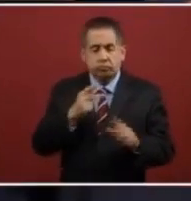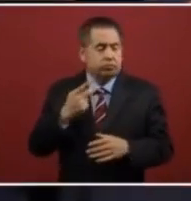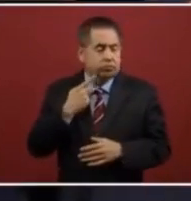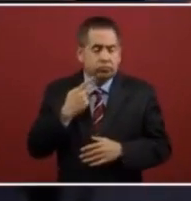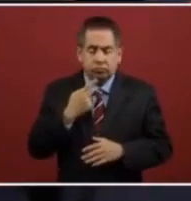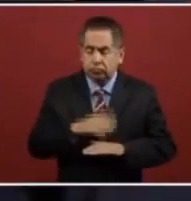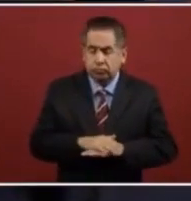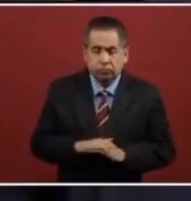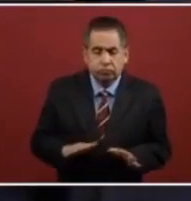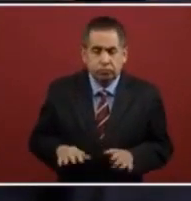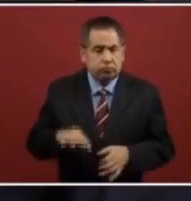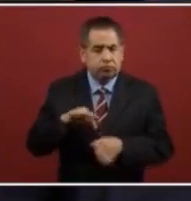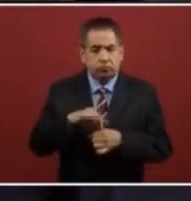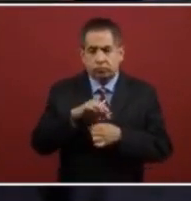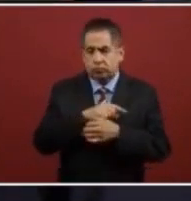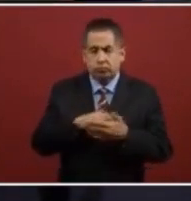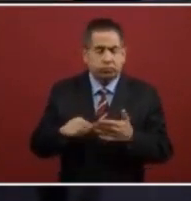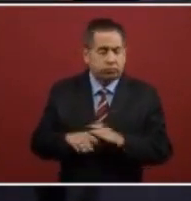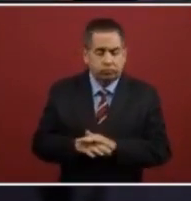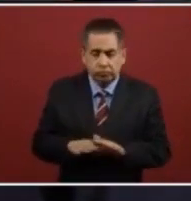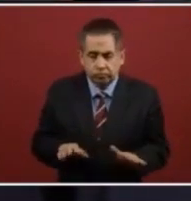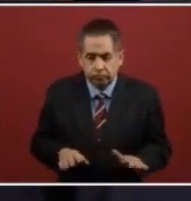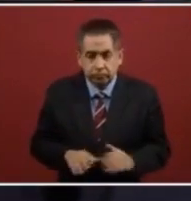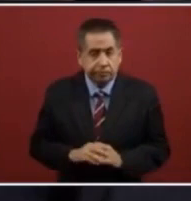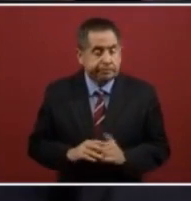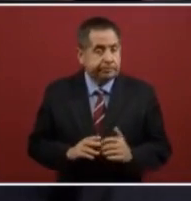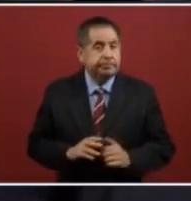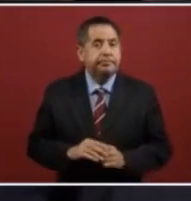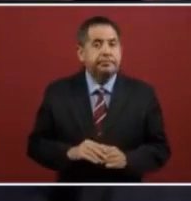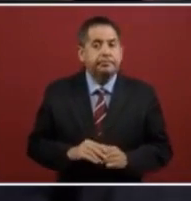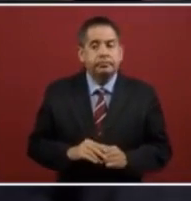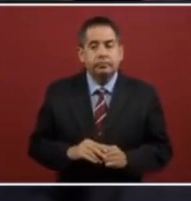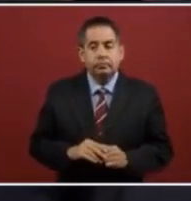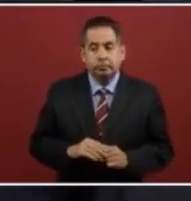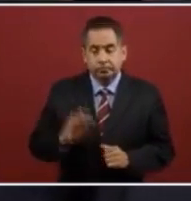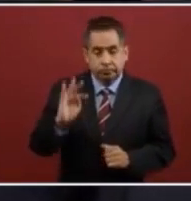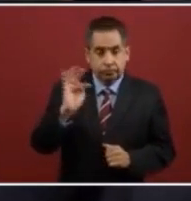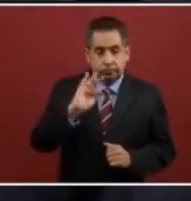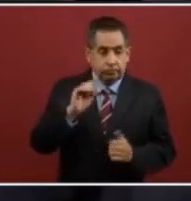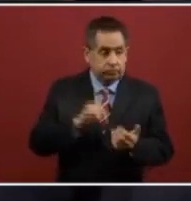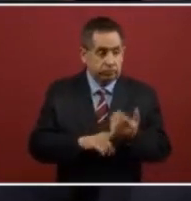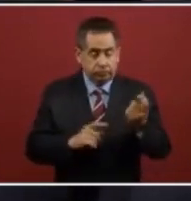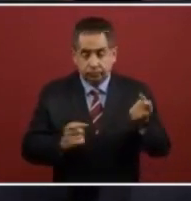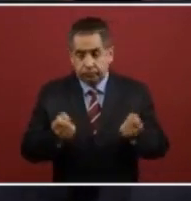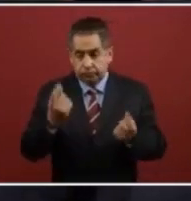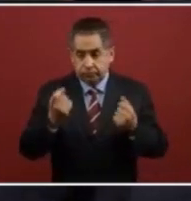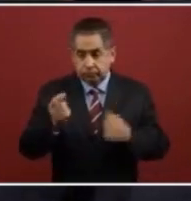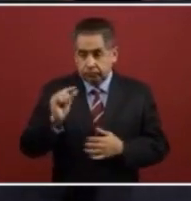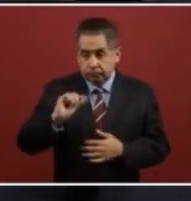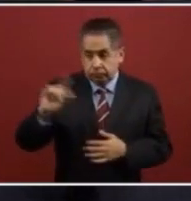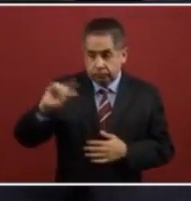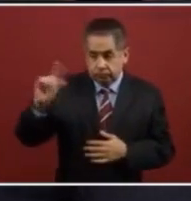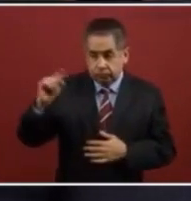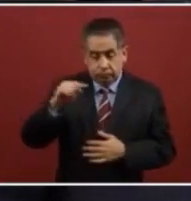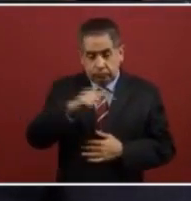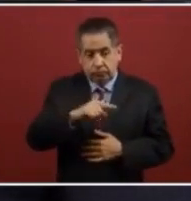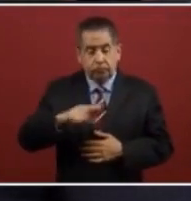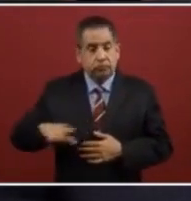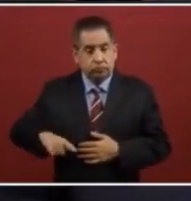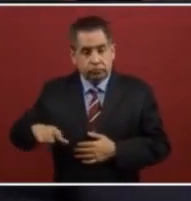políticos electorales. he Sí, says the government algún officials, del